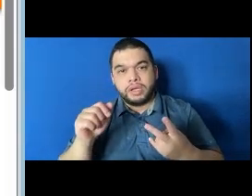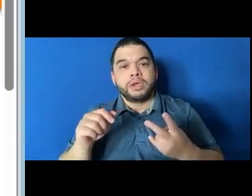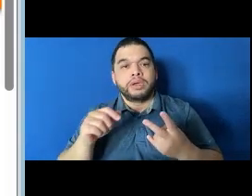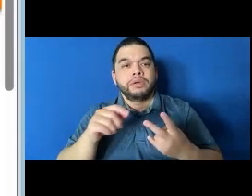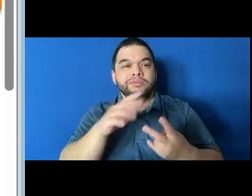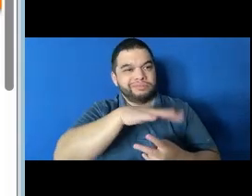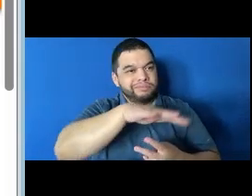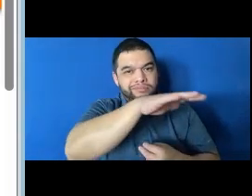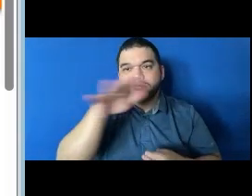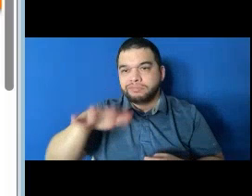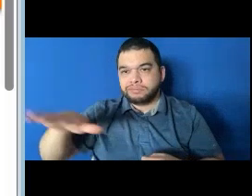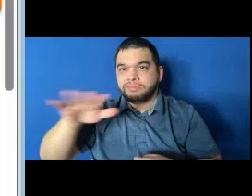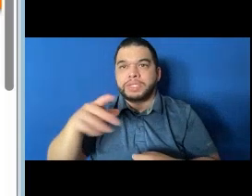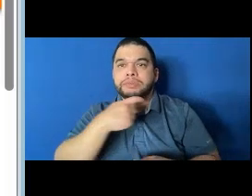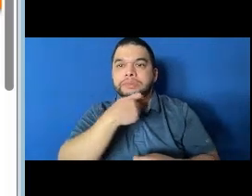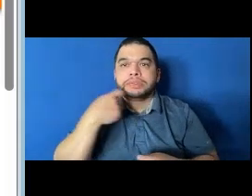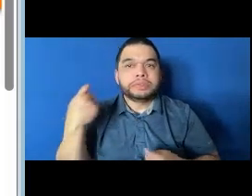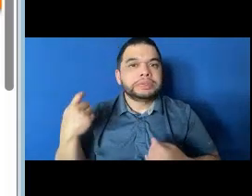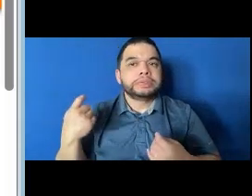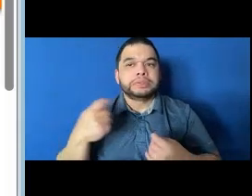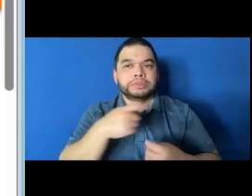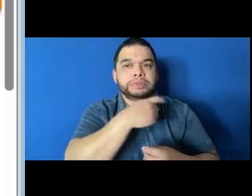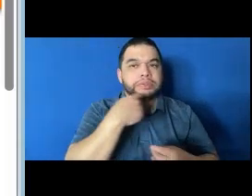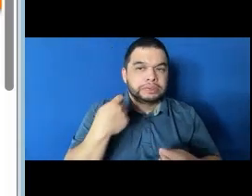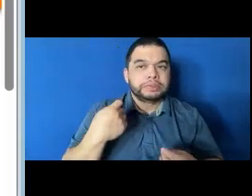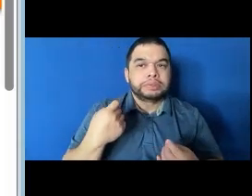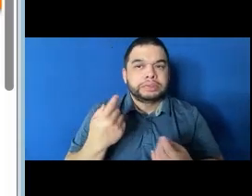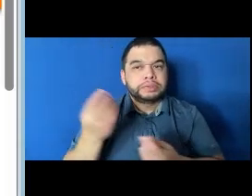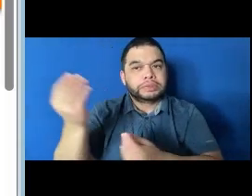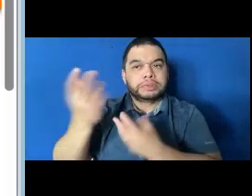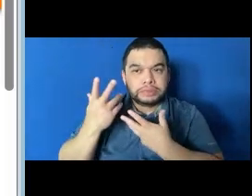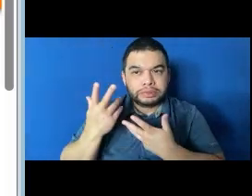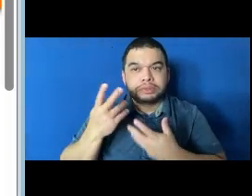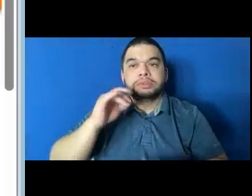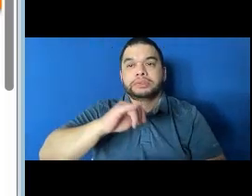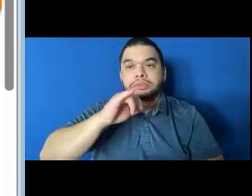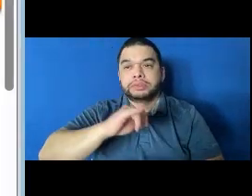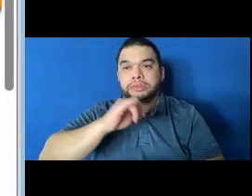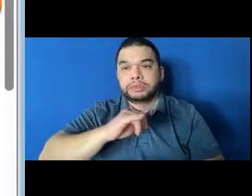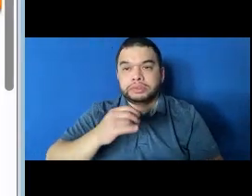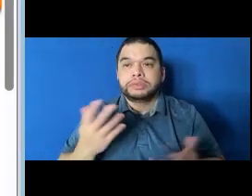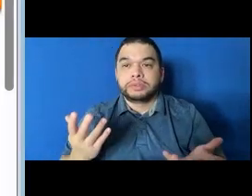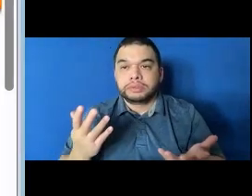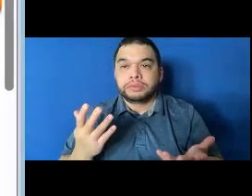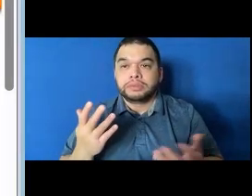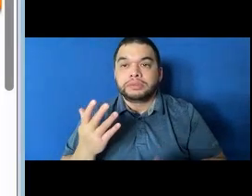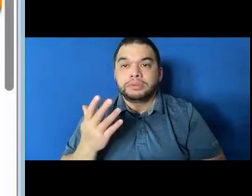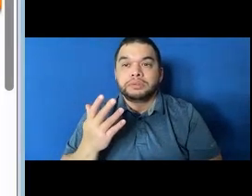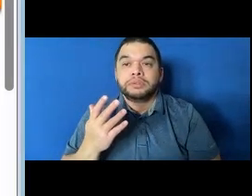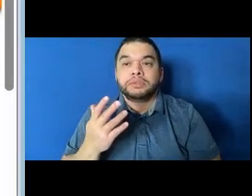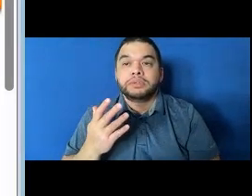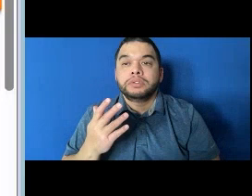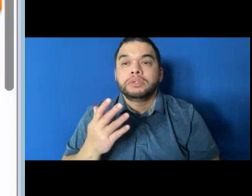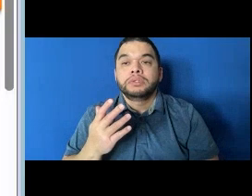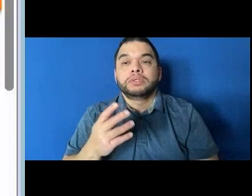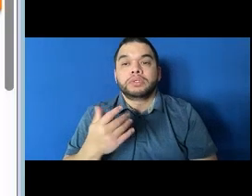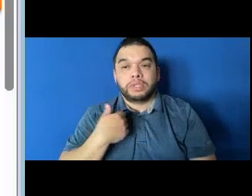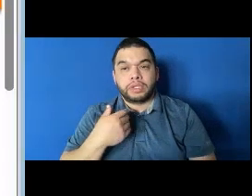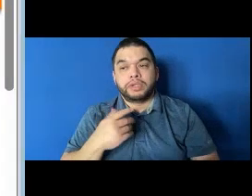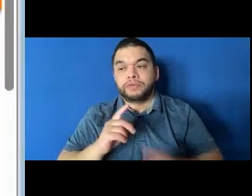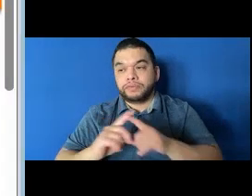dry season problems, and those are typical. We have